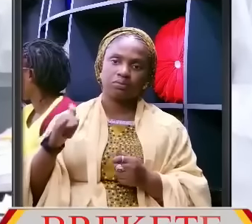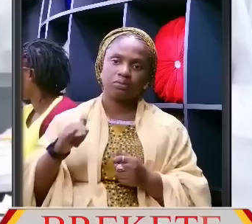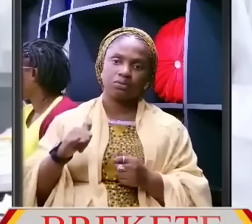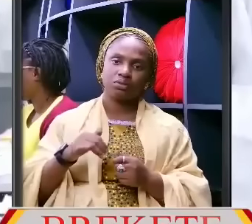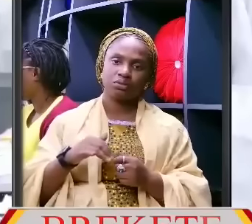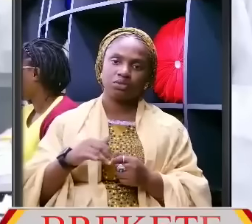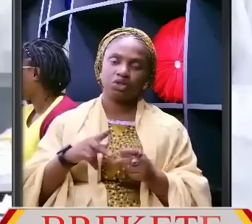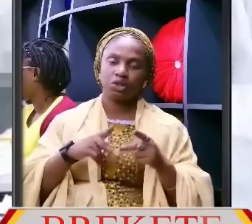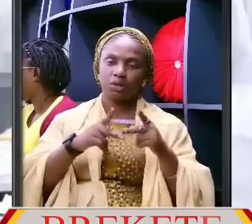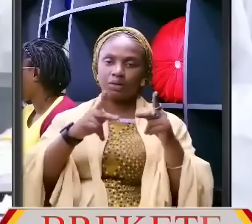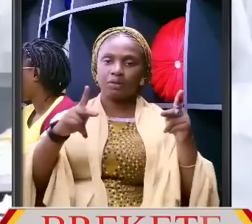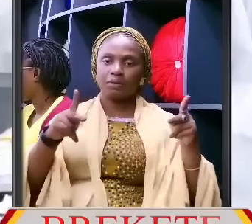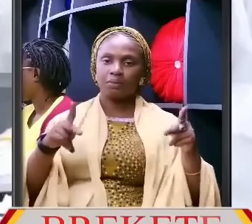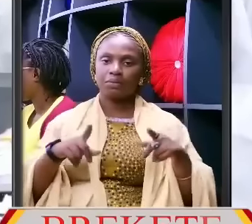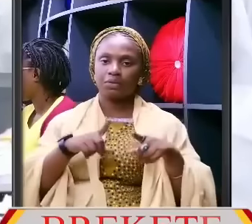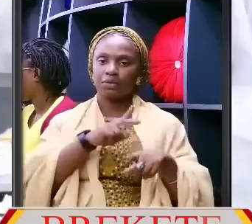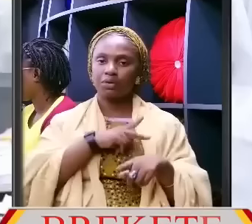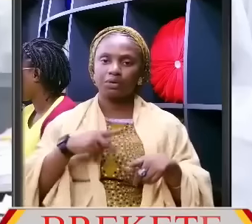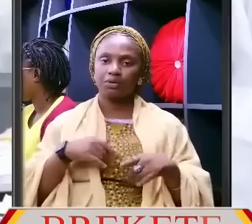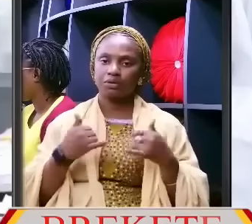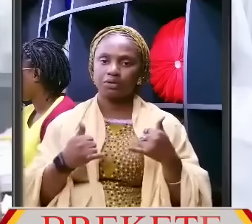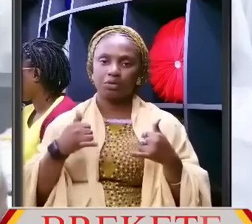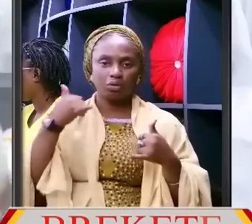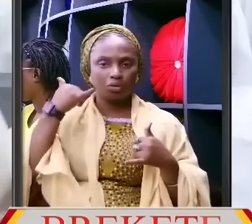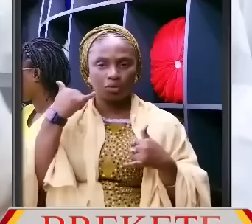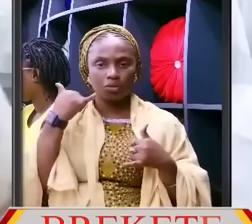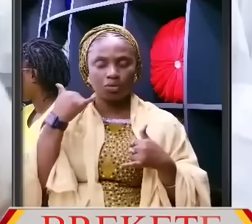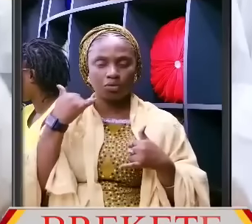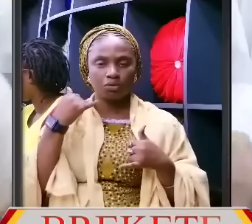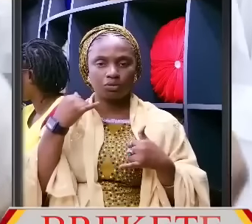Sanes now call castle of Imam Sadulema.